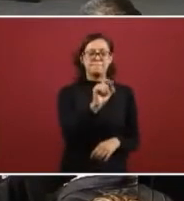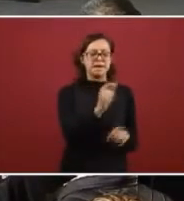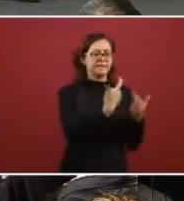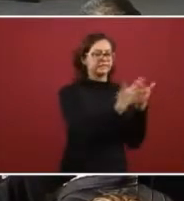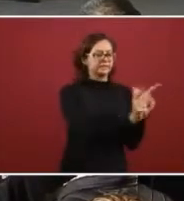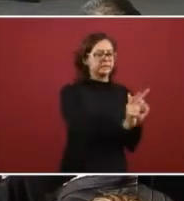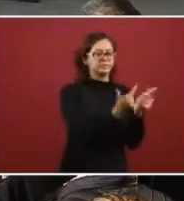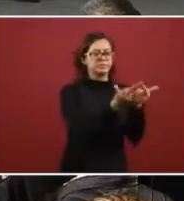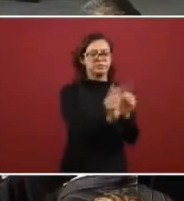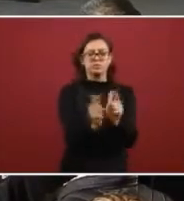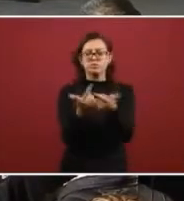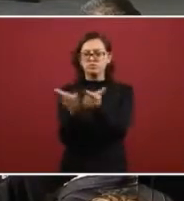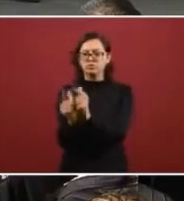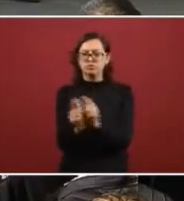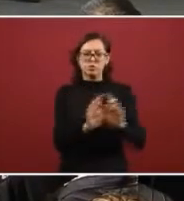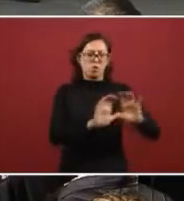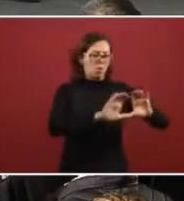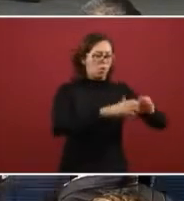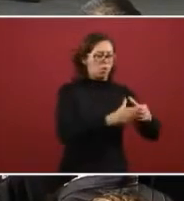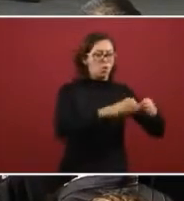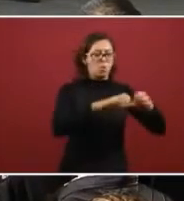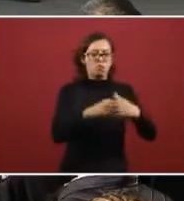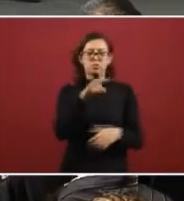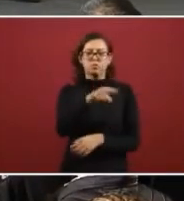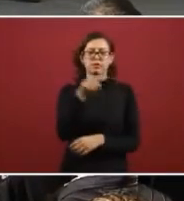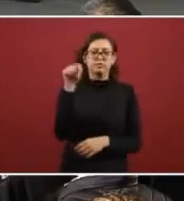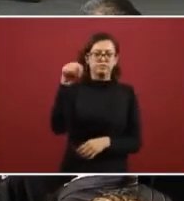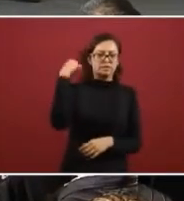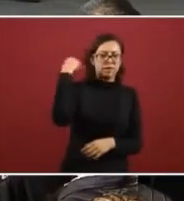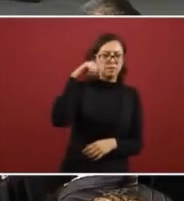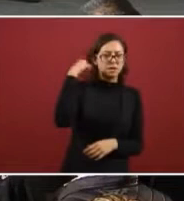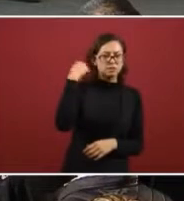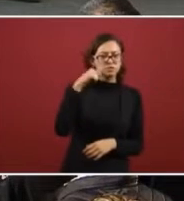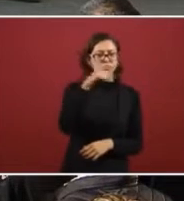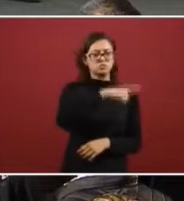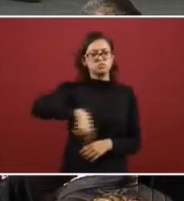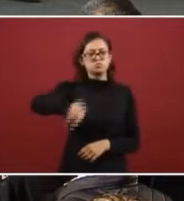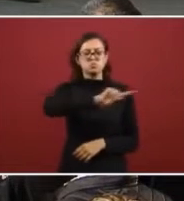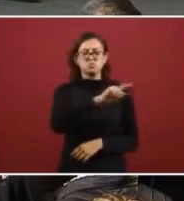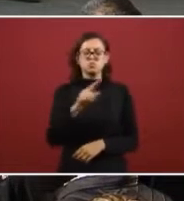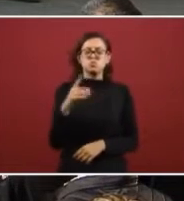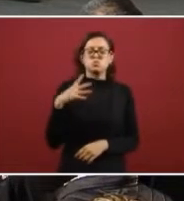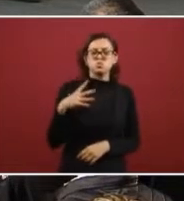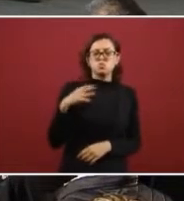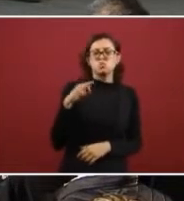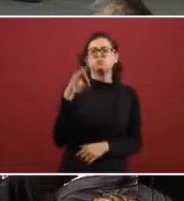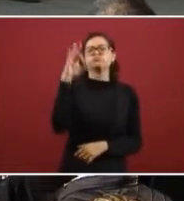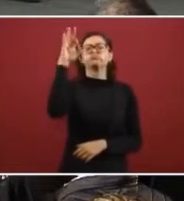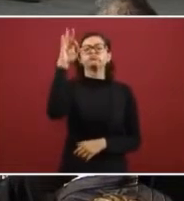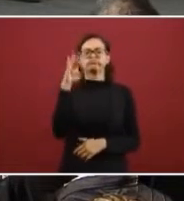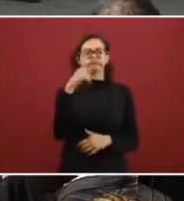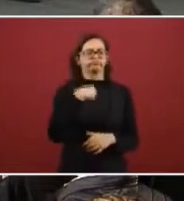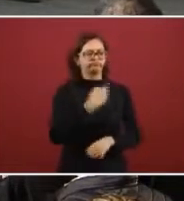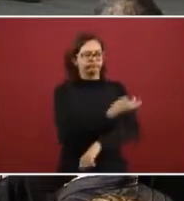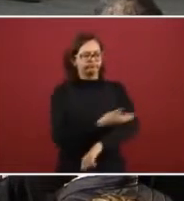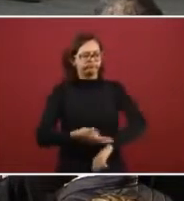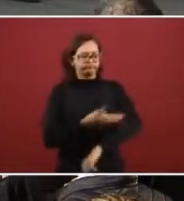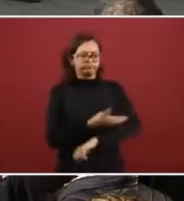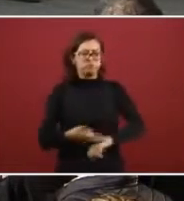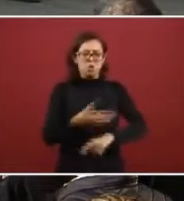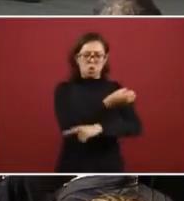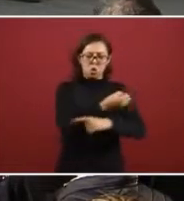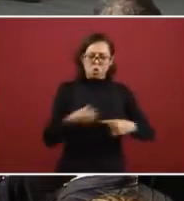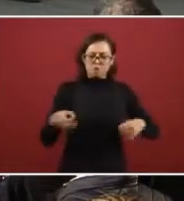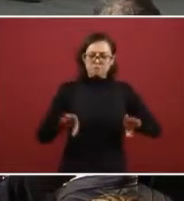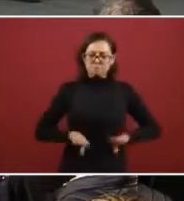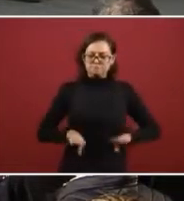Cruz, Red Cross. And it's a group of volunteers that are organized